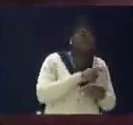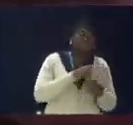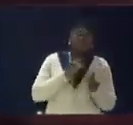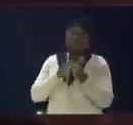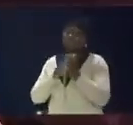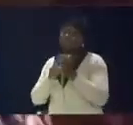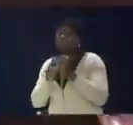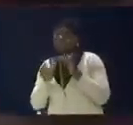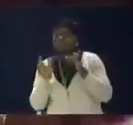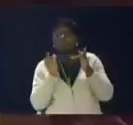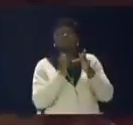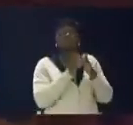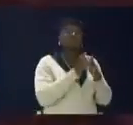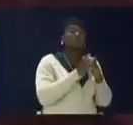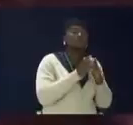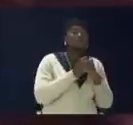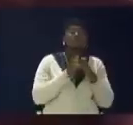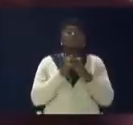name is Jesus.